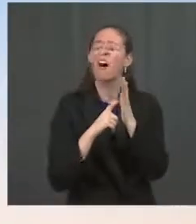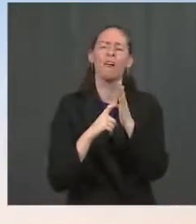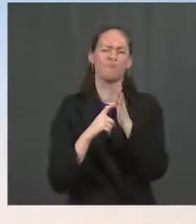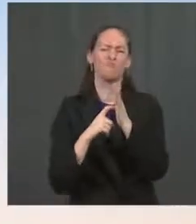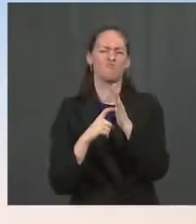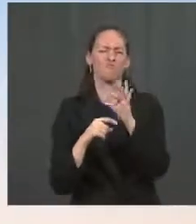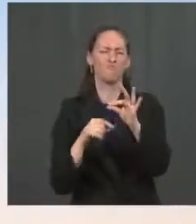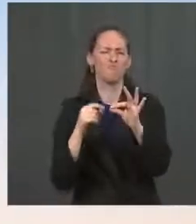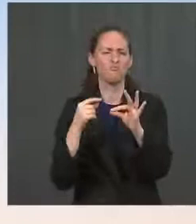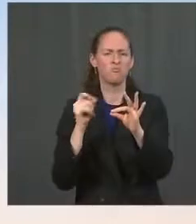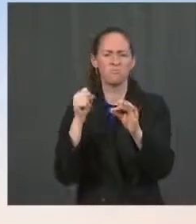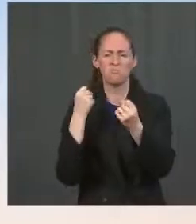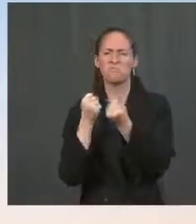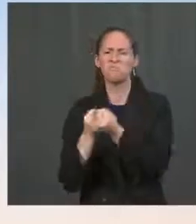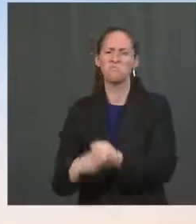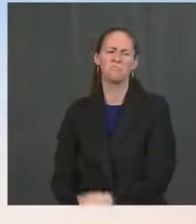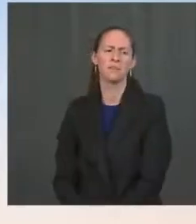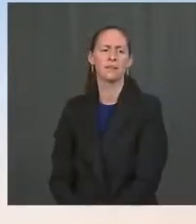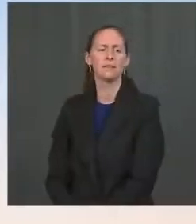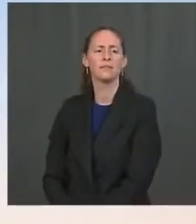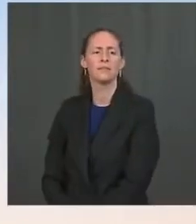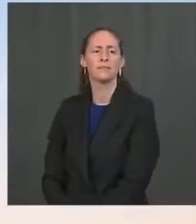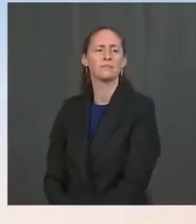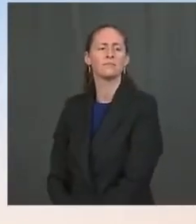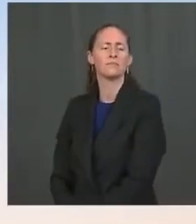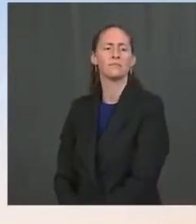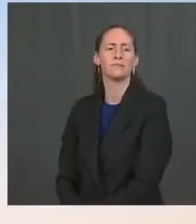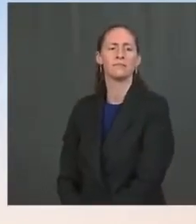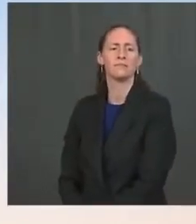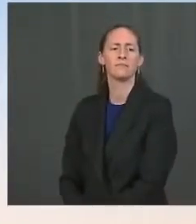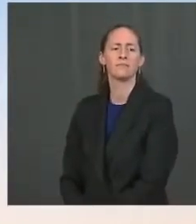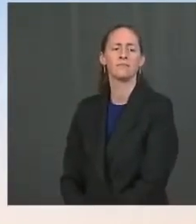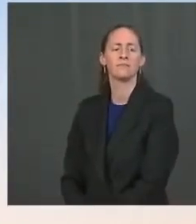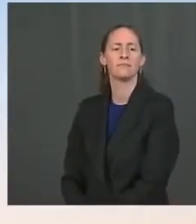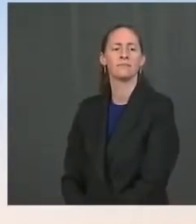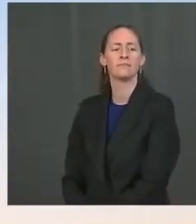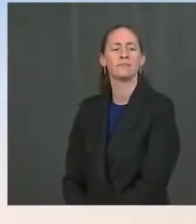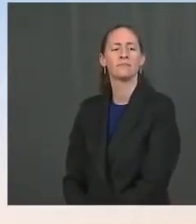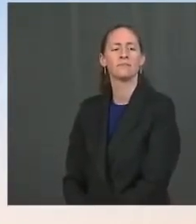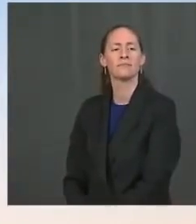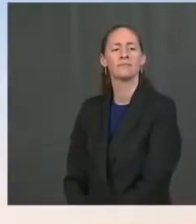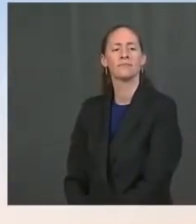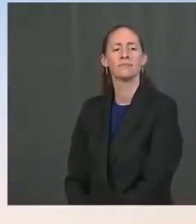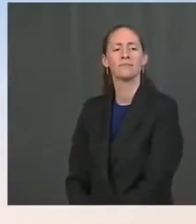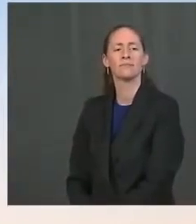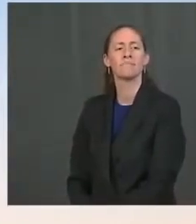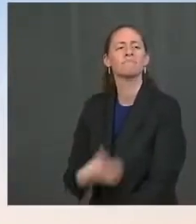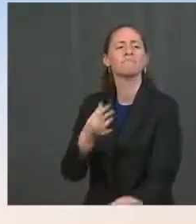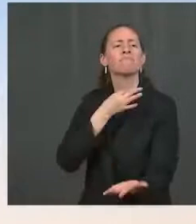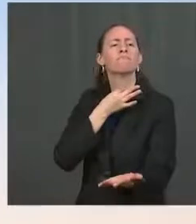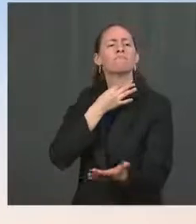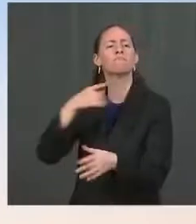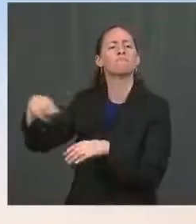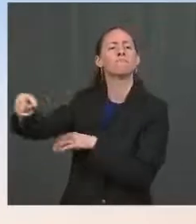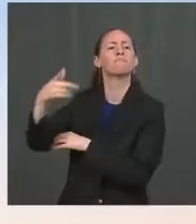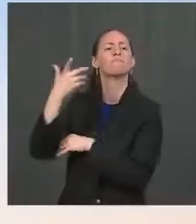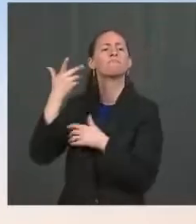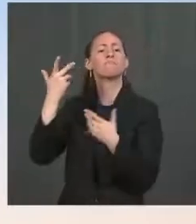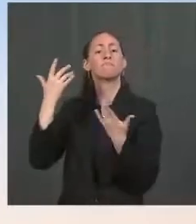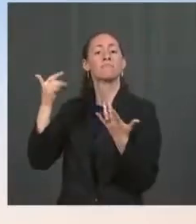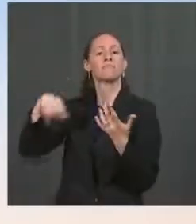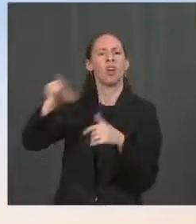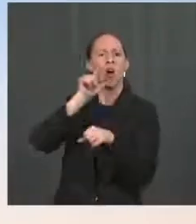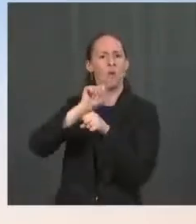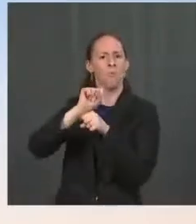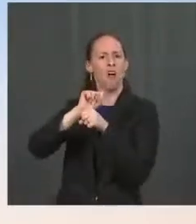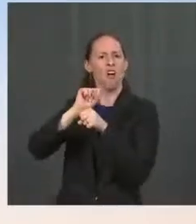ahead. Yeah, I just wanted to follow up on the earlier question about the American Federation of Government Employees. They also said in their statement that they want